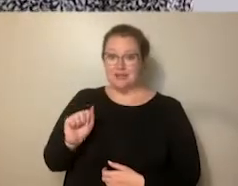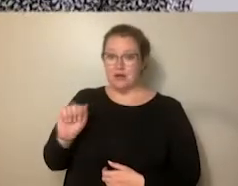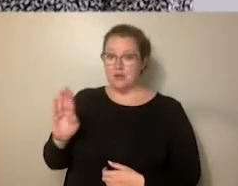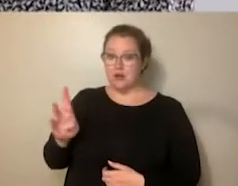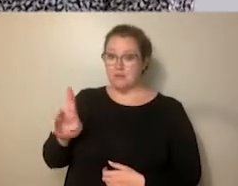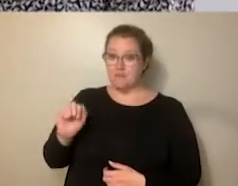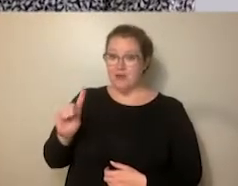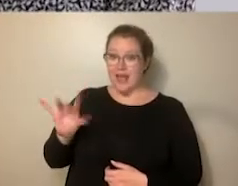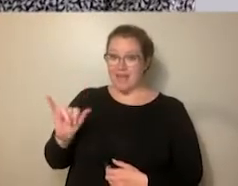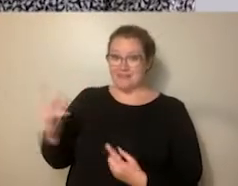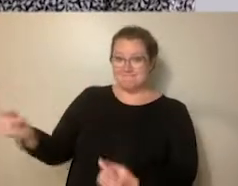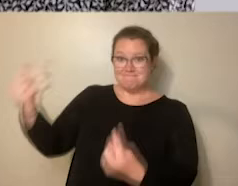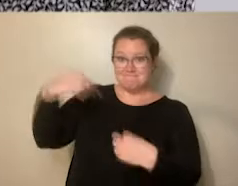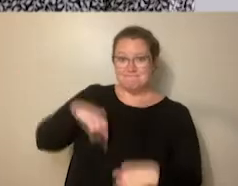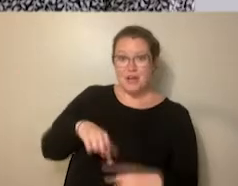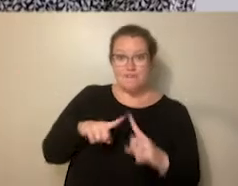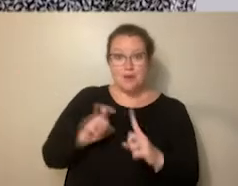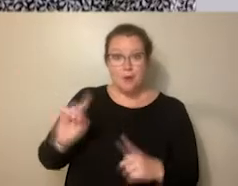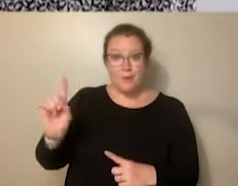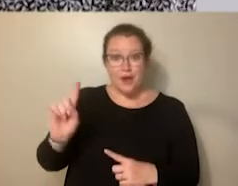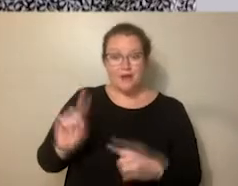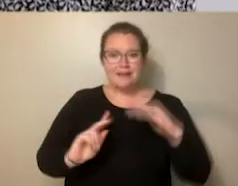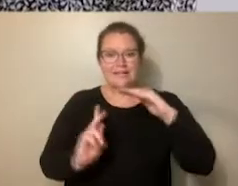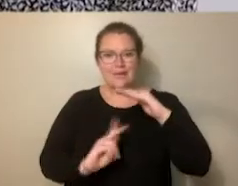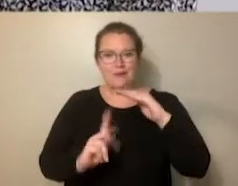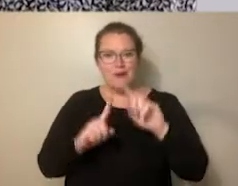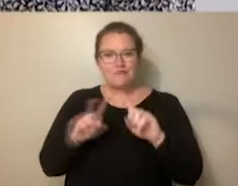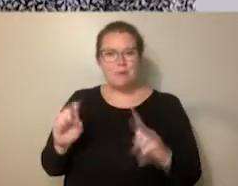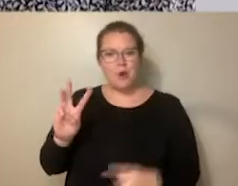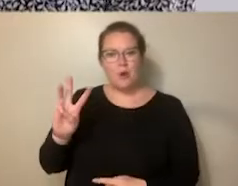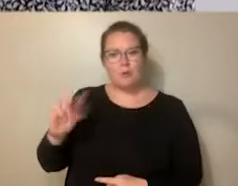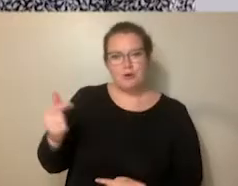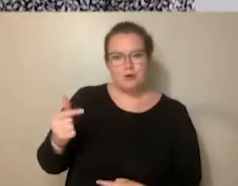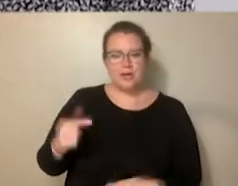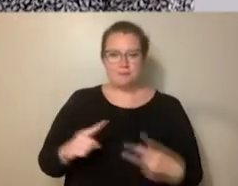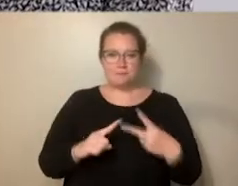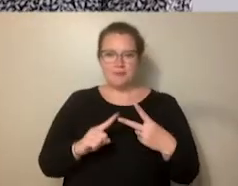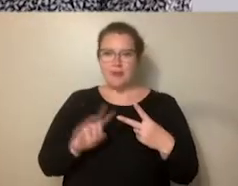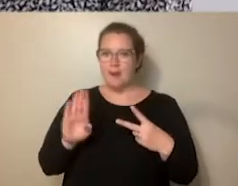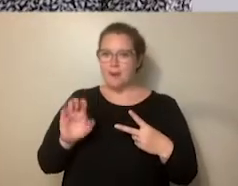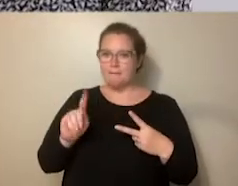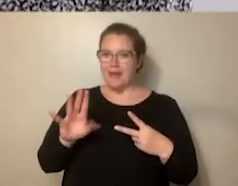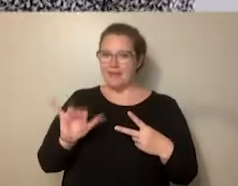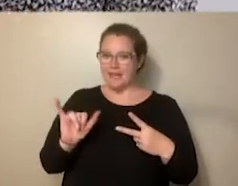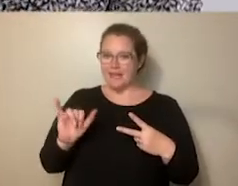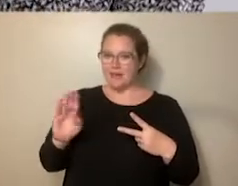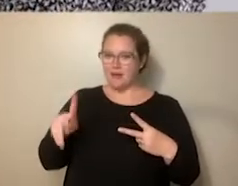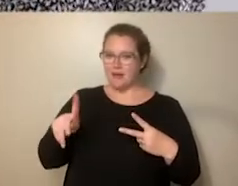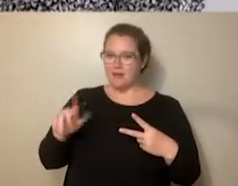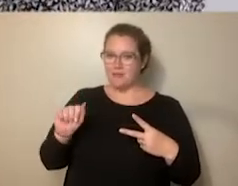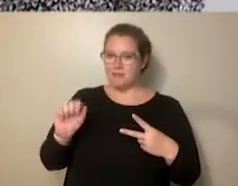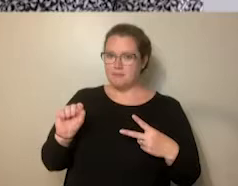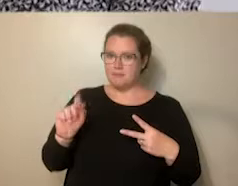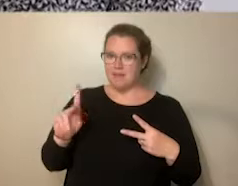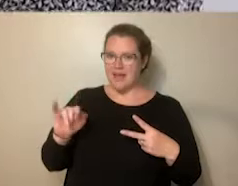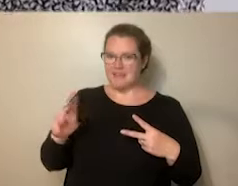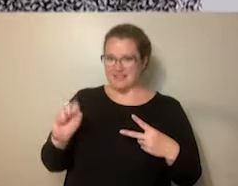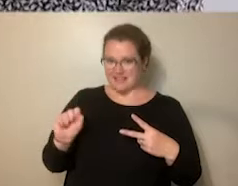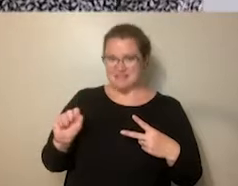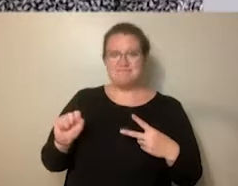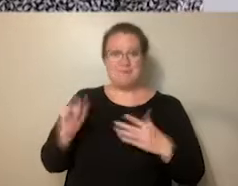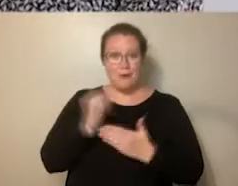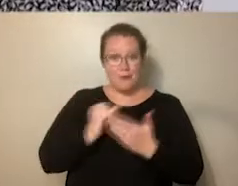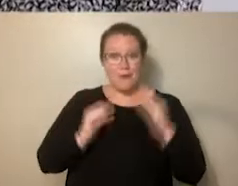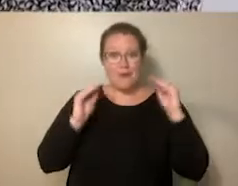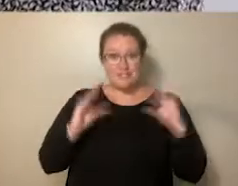us from kindergarten at Wintergreen Primary, and we have Bethany Haskins, the art teacher at Wintergreen Primary, and she's going to show us